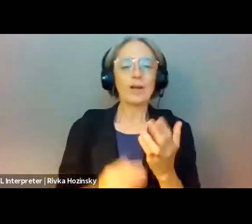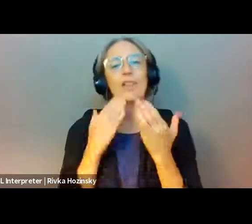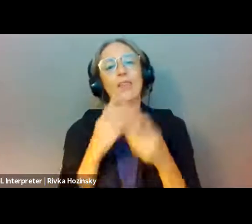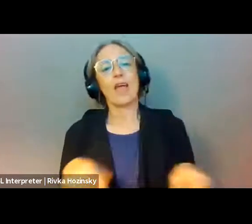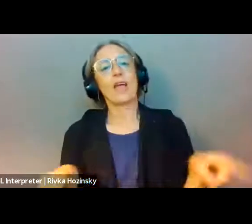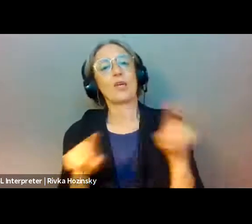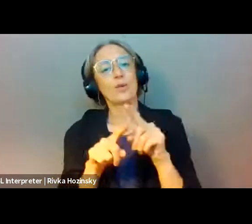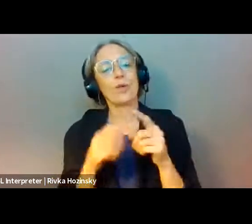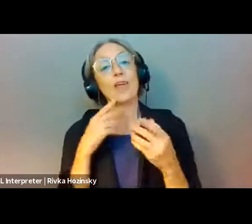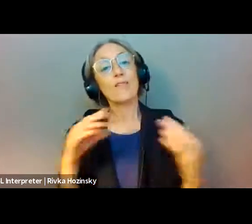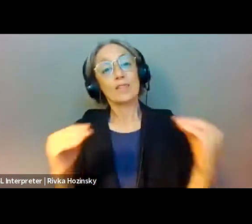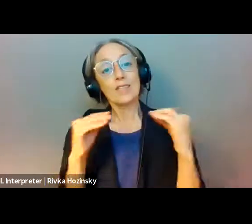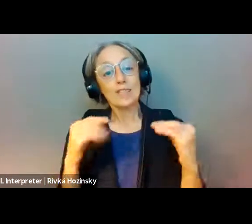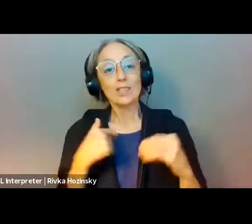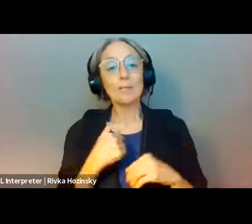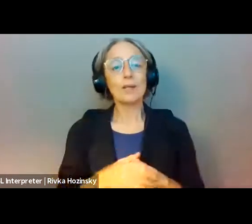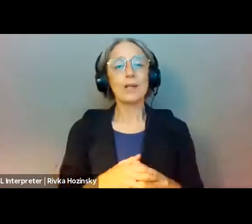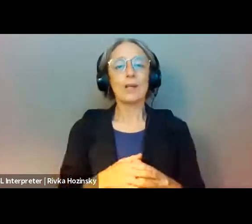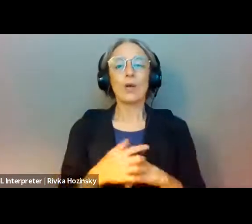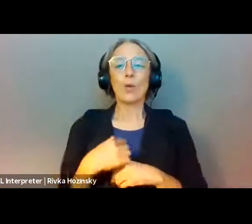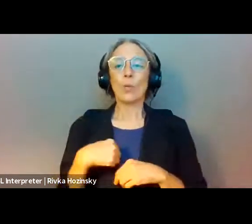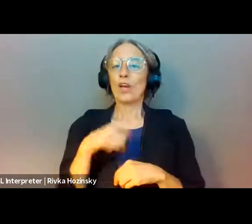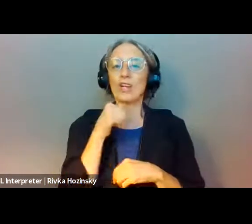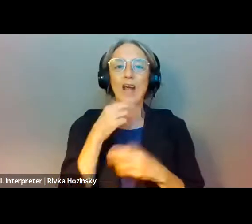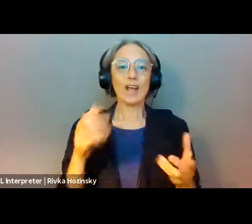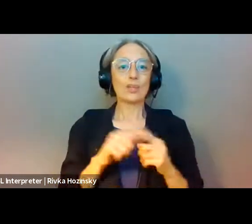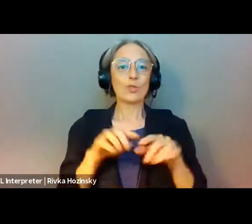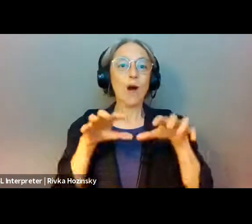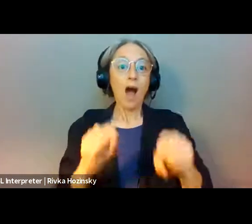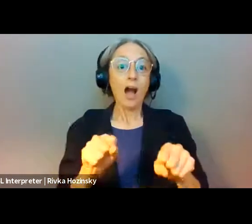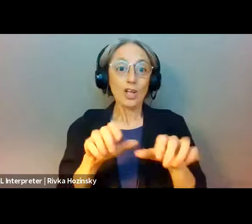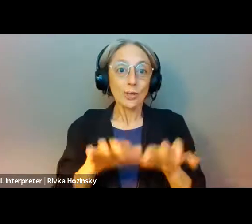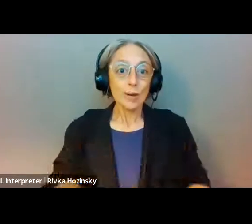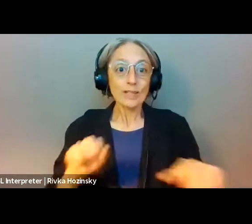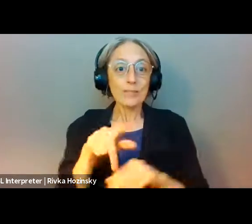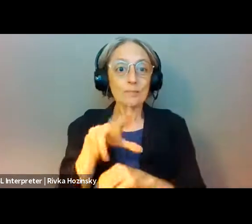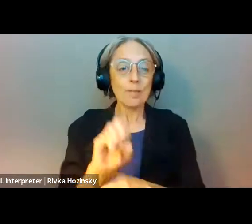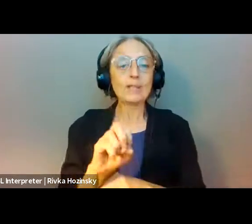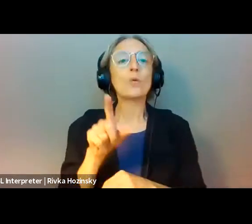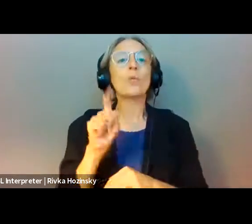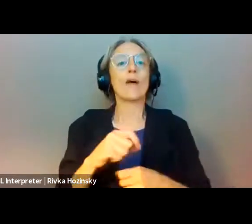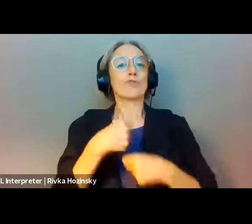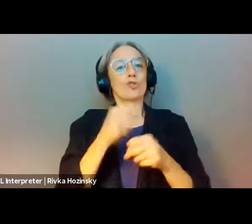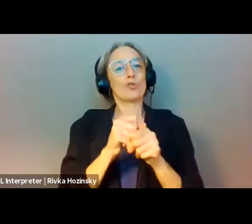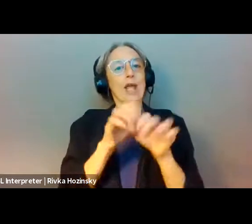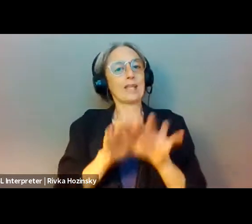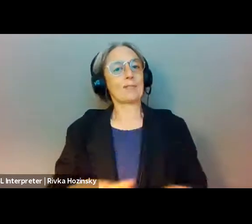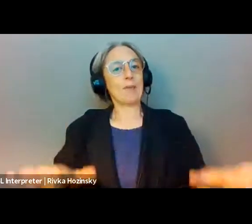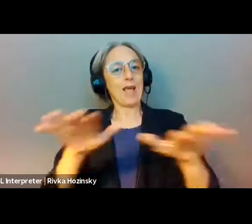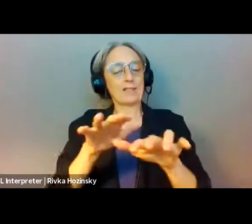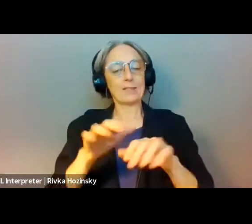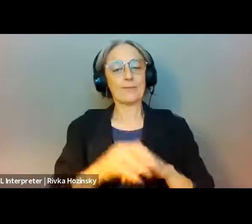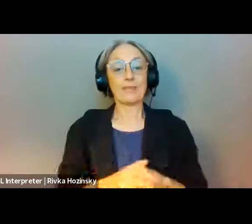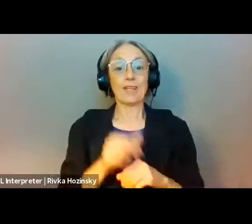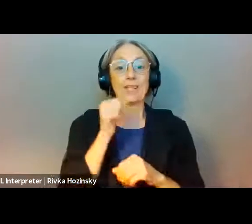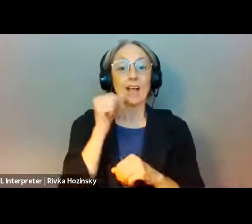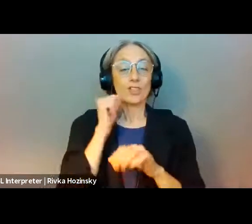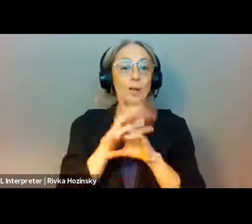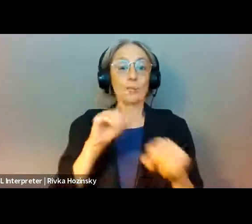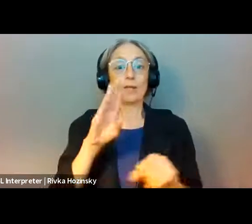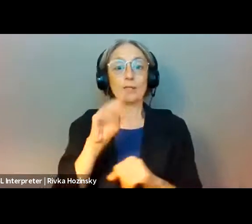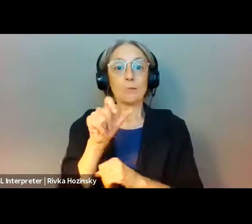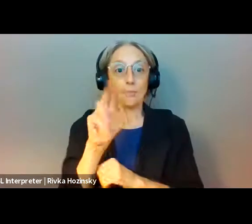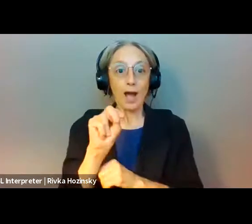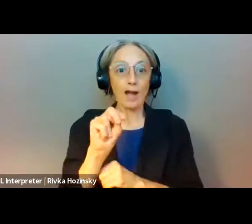space, but we're here to create it. You know, it was historic to see President Biden yesterday acknowledge the growth